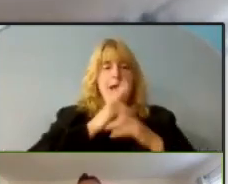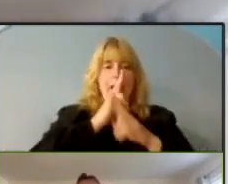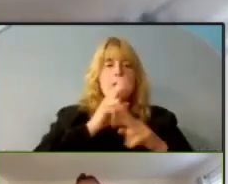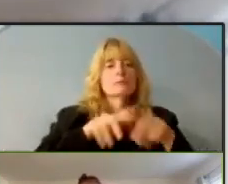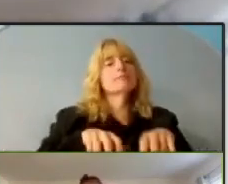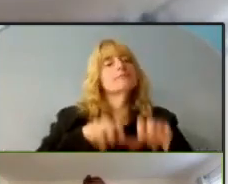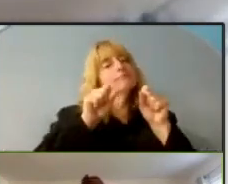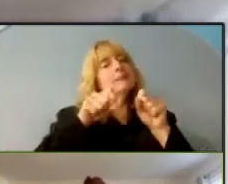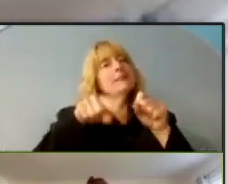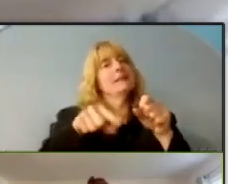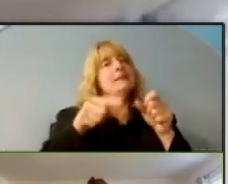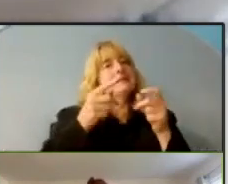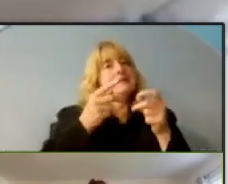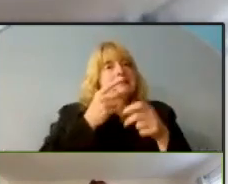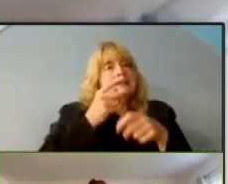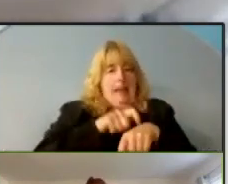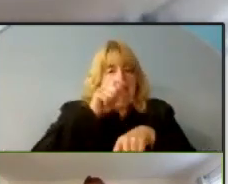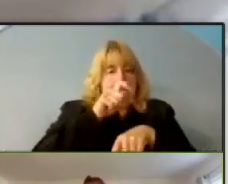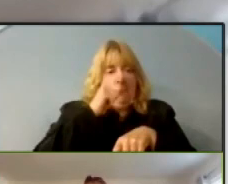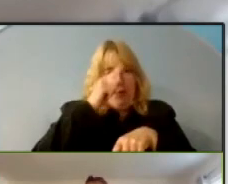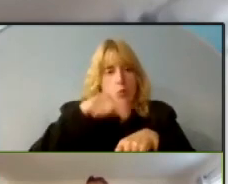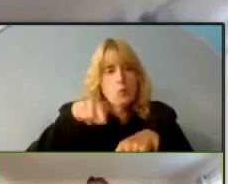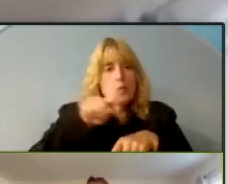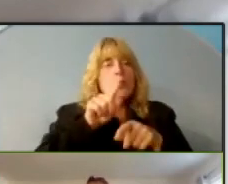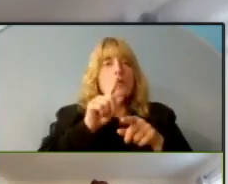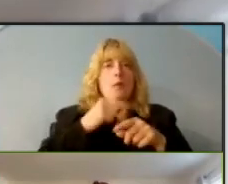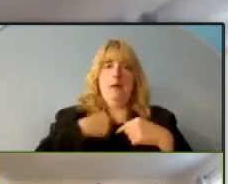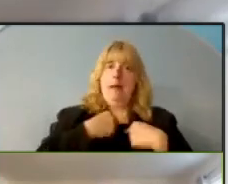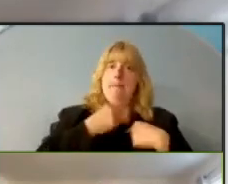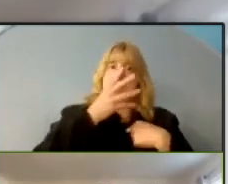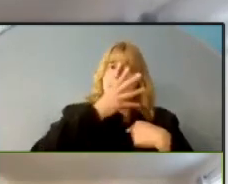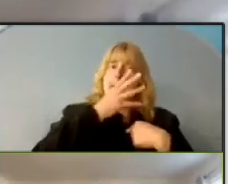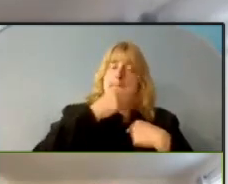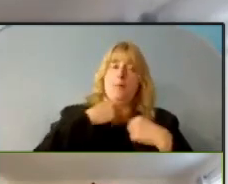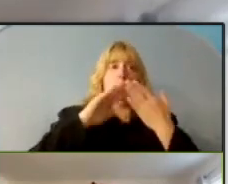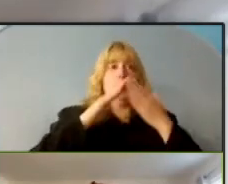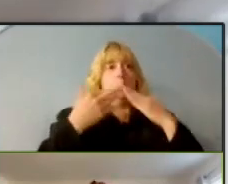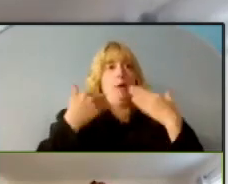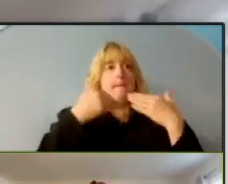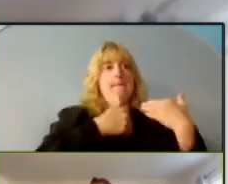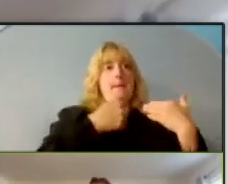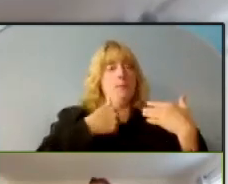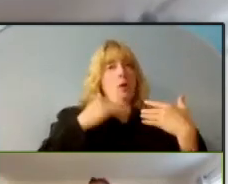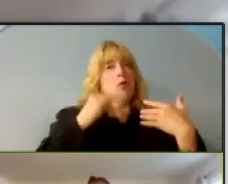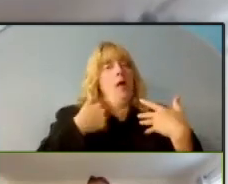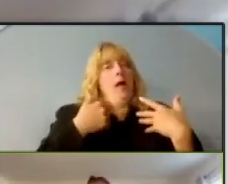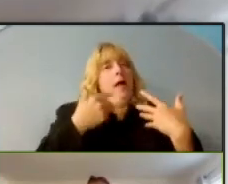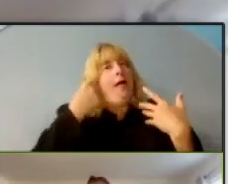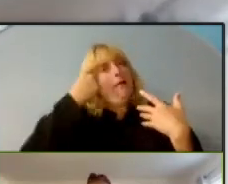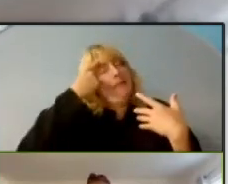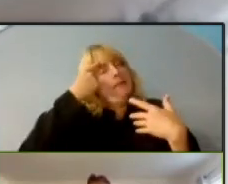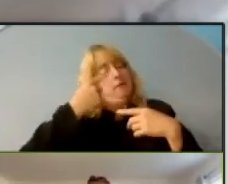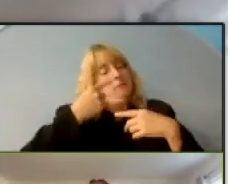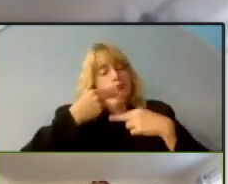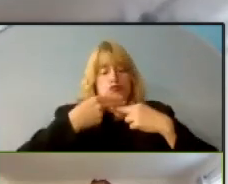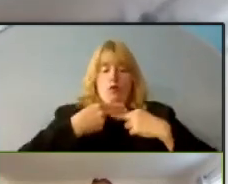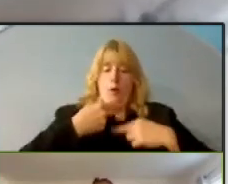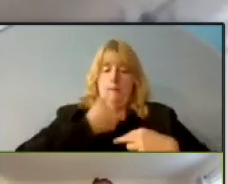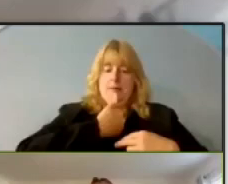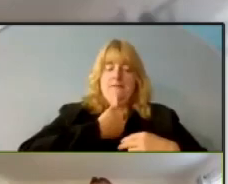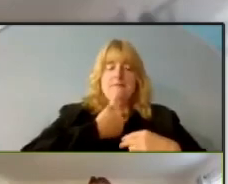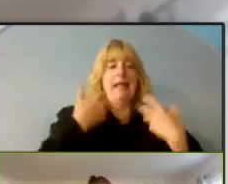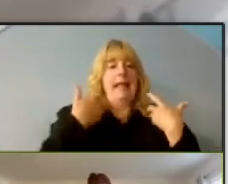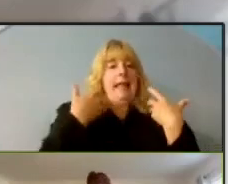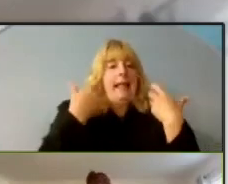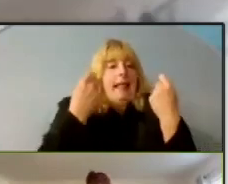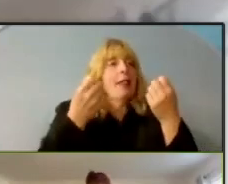community member, and as a healer. And so it's been kind of coming back to me that there's some questions